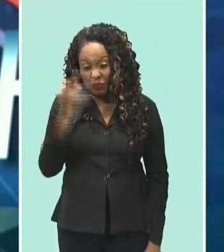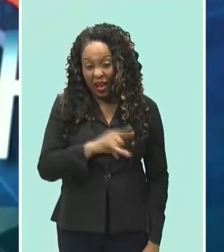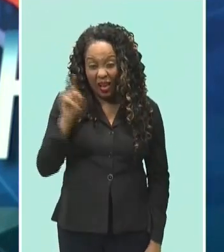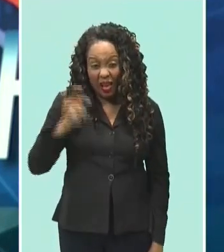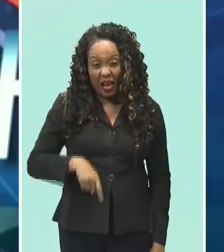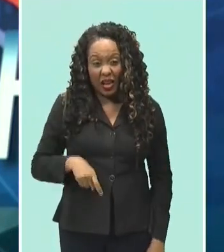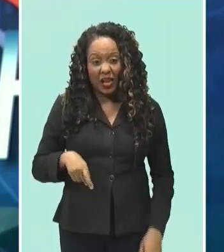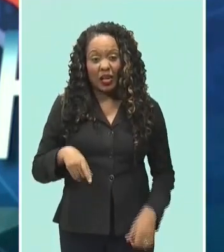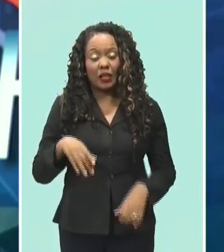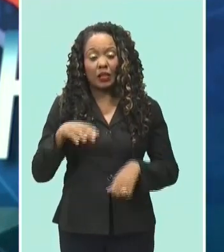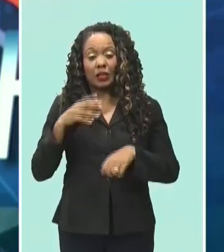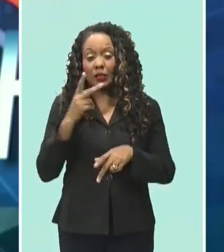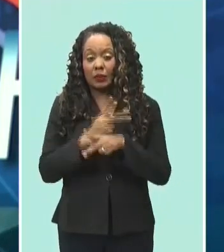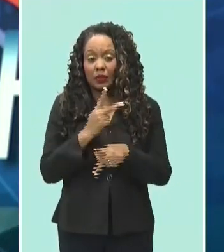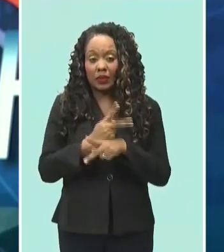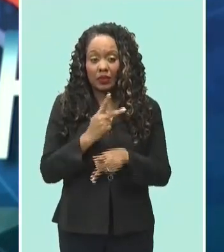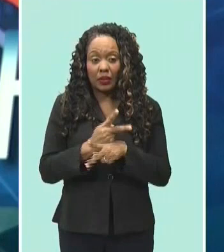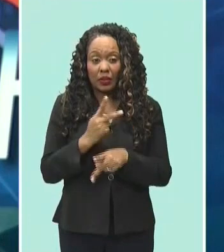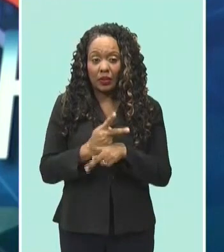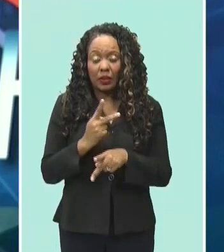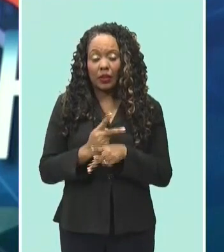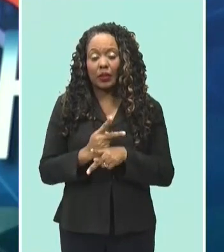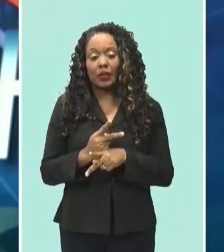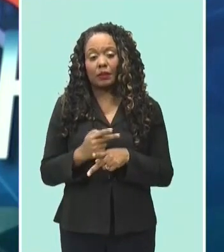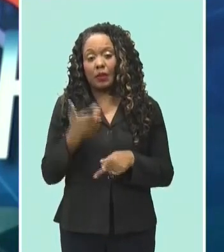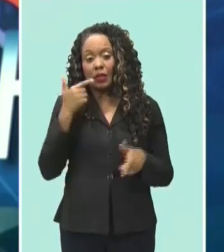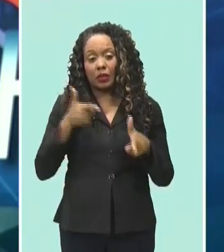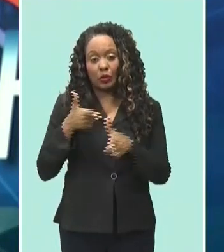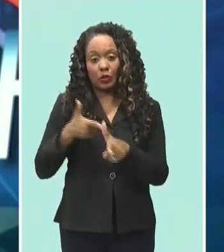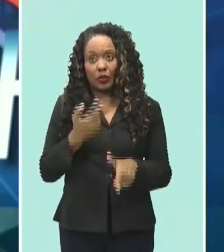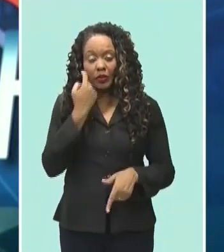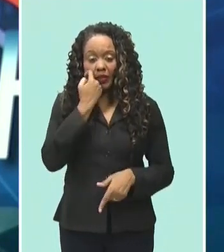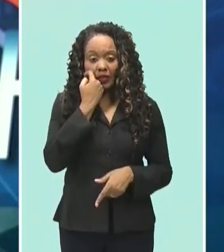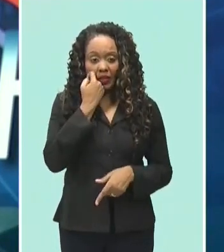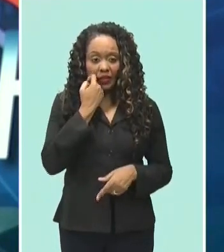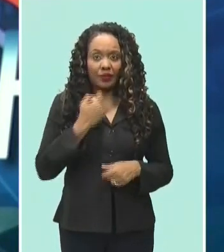traveling as a result of the events in El Paso, Texas and Dayton, Ohio.